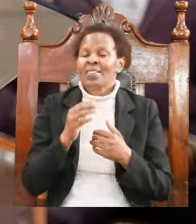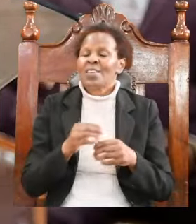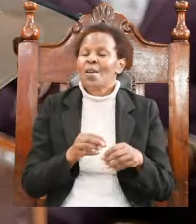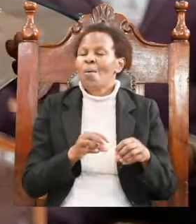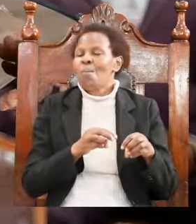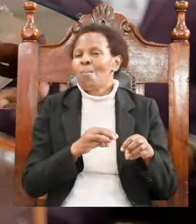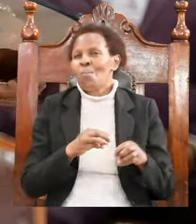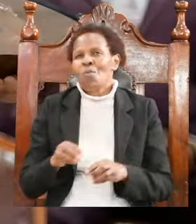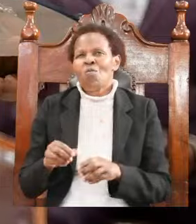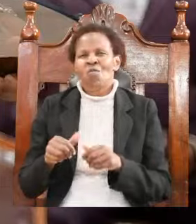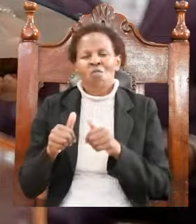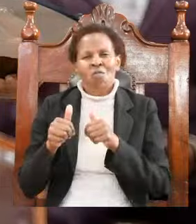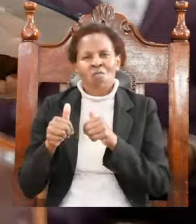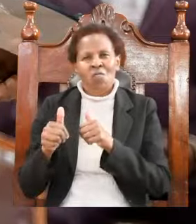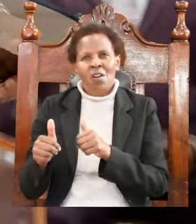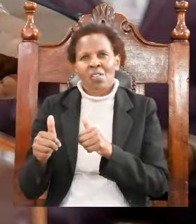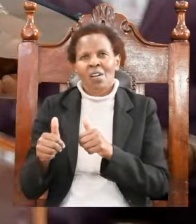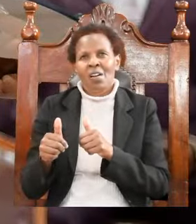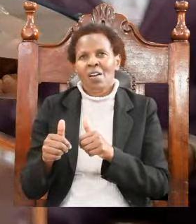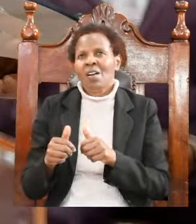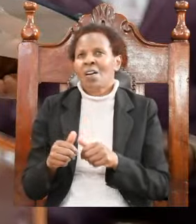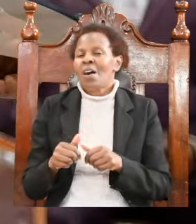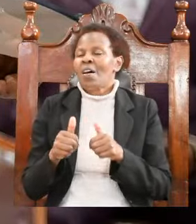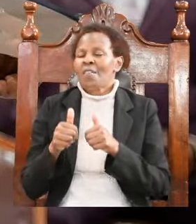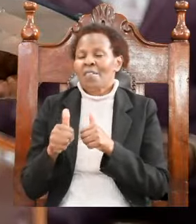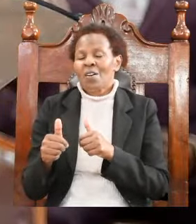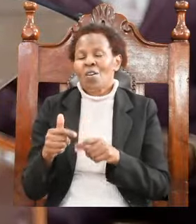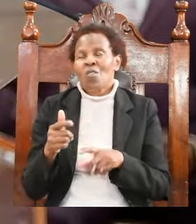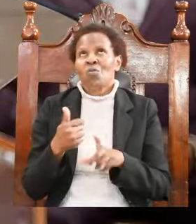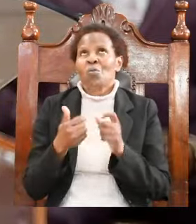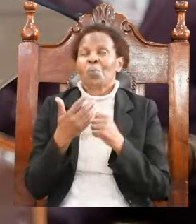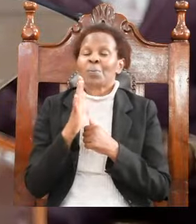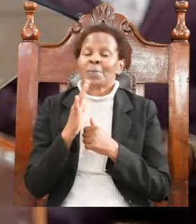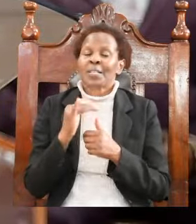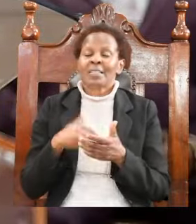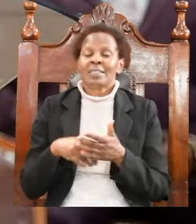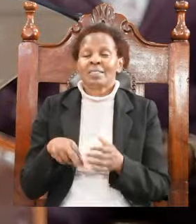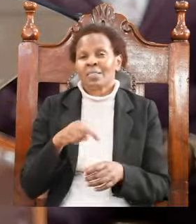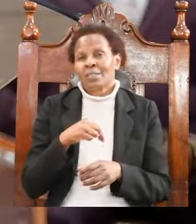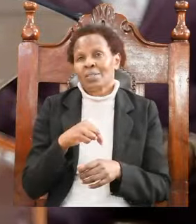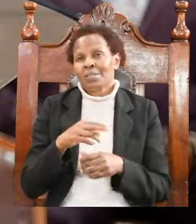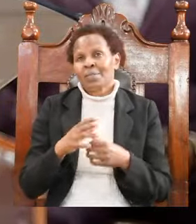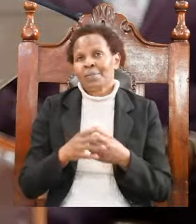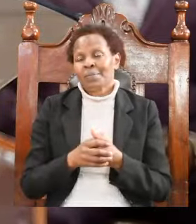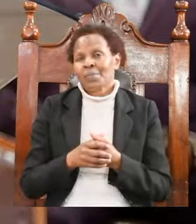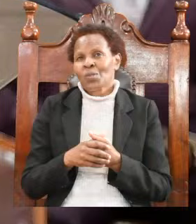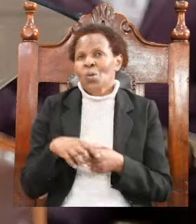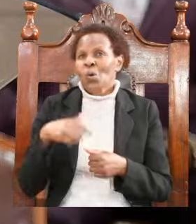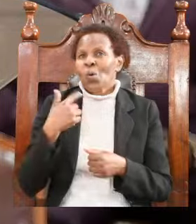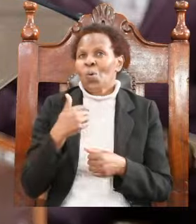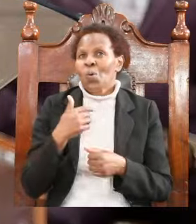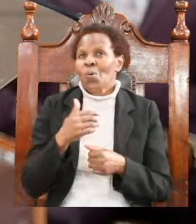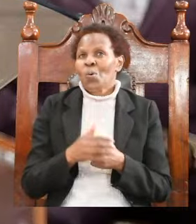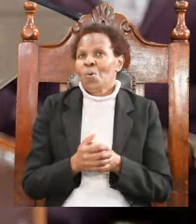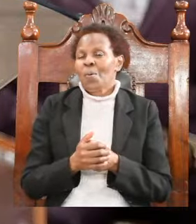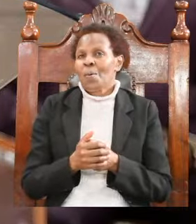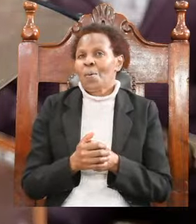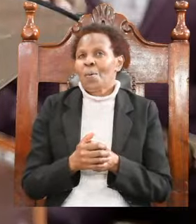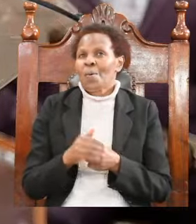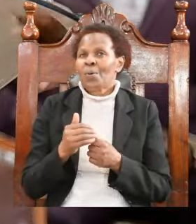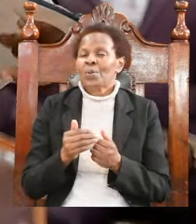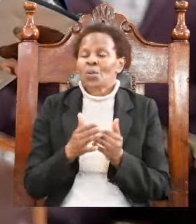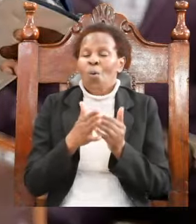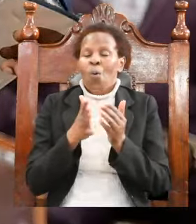farther and farther away from God. And it is us who remain to be the